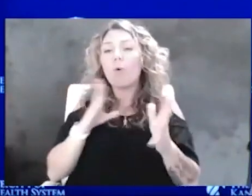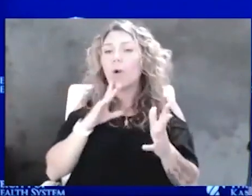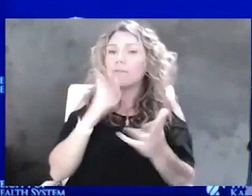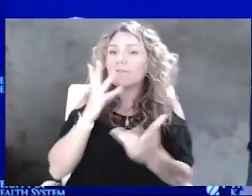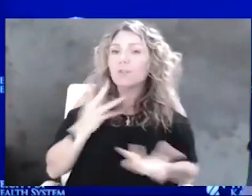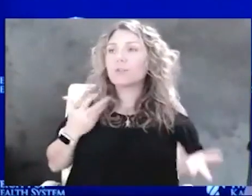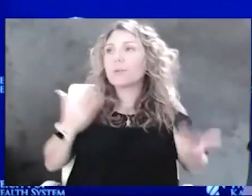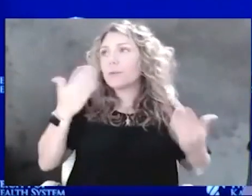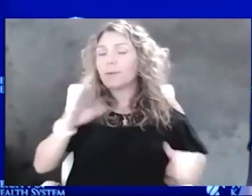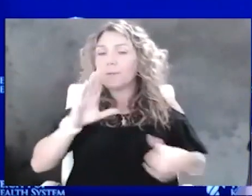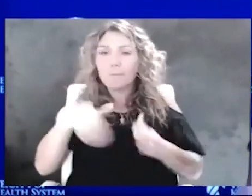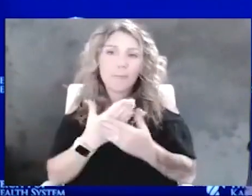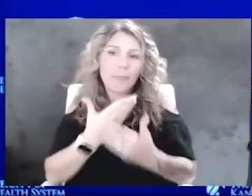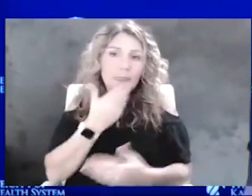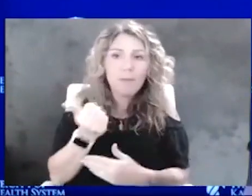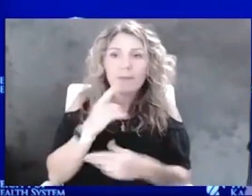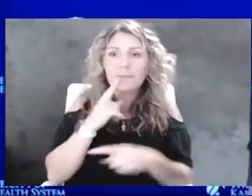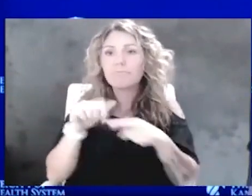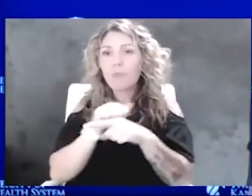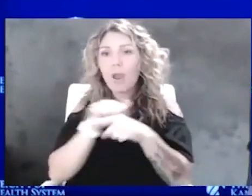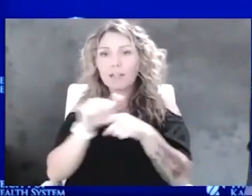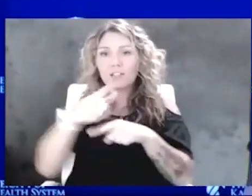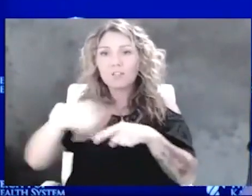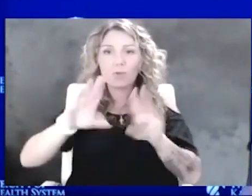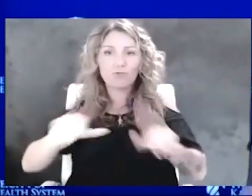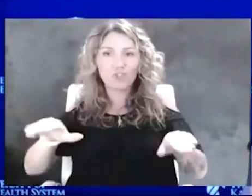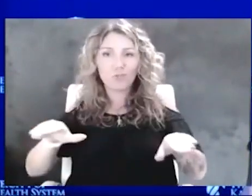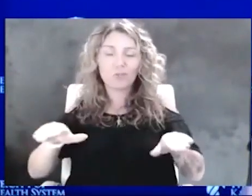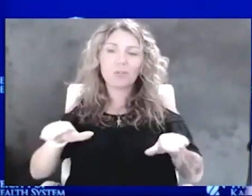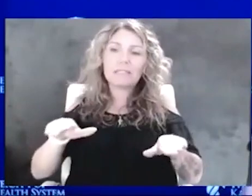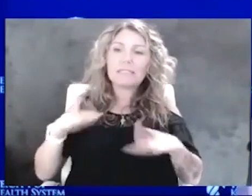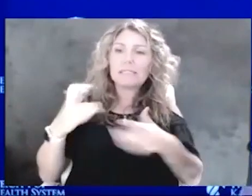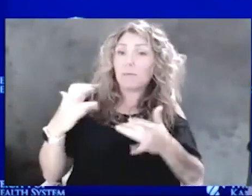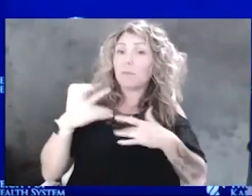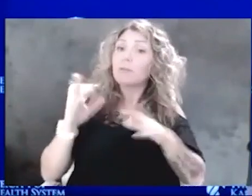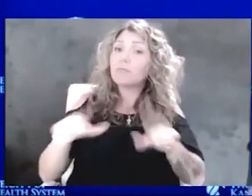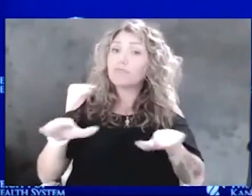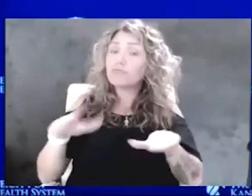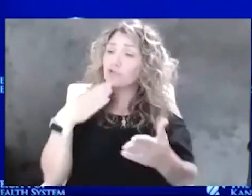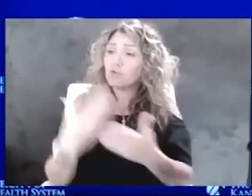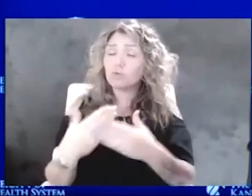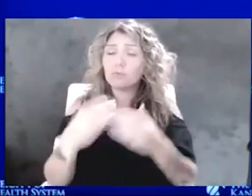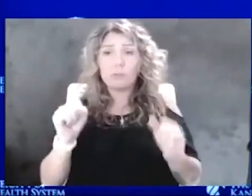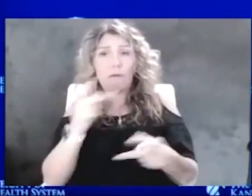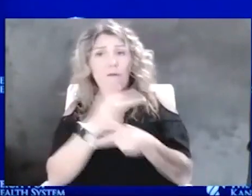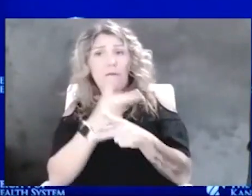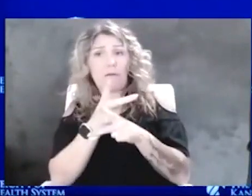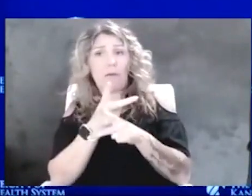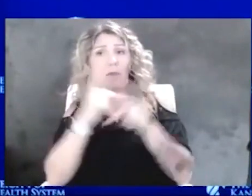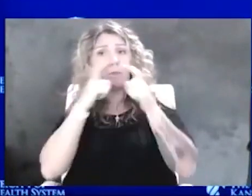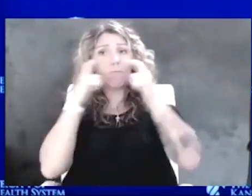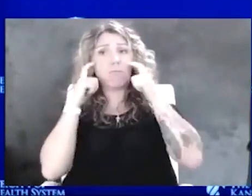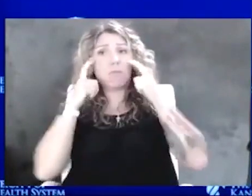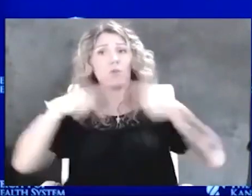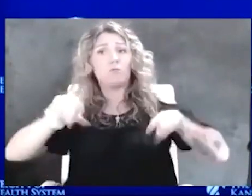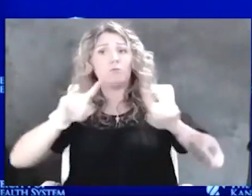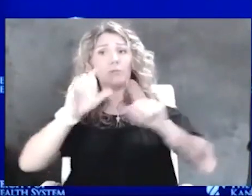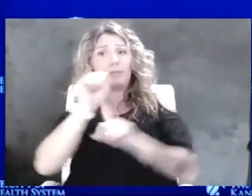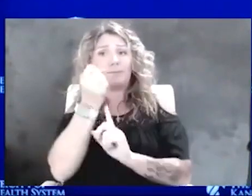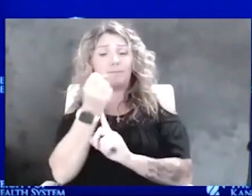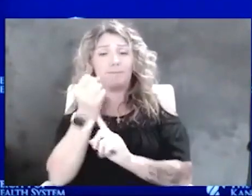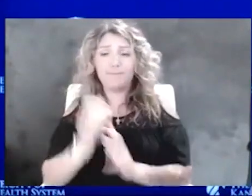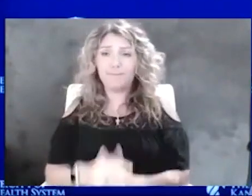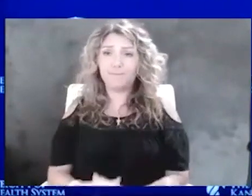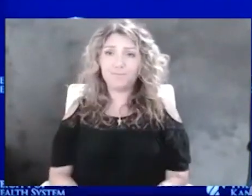or the practices of those children. Usually children are pretty good and are able to keep it on during those situations, but we don't